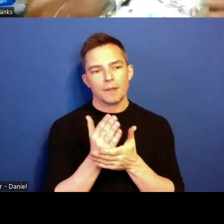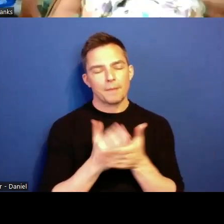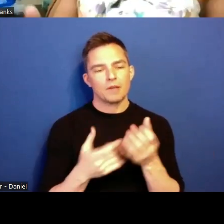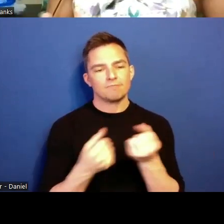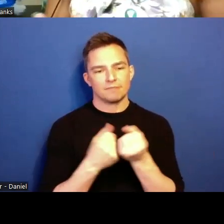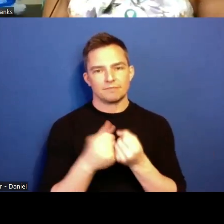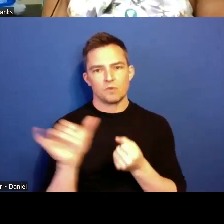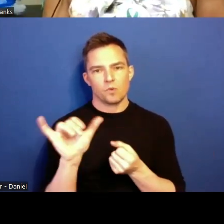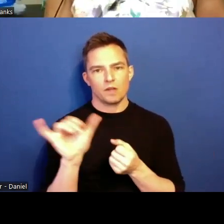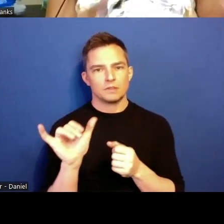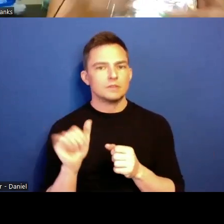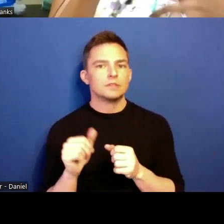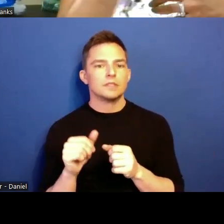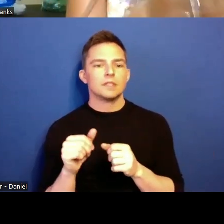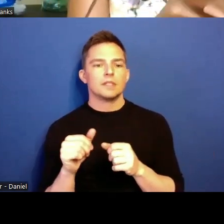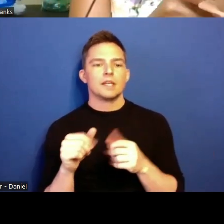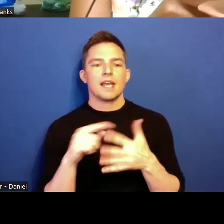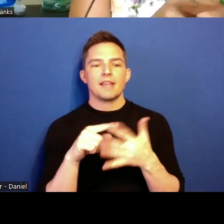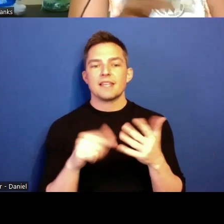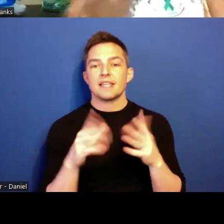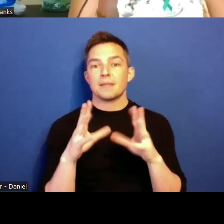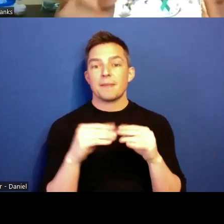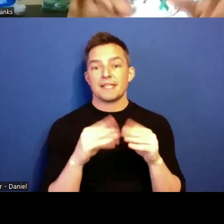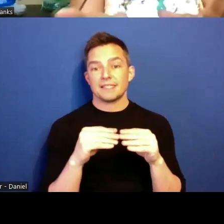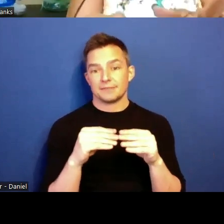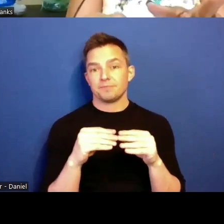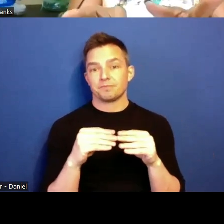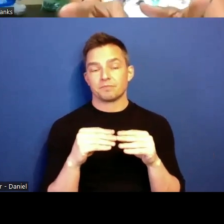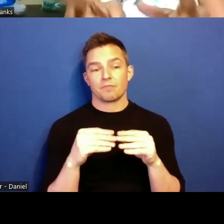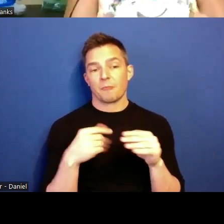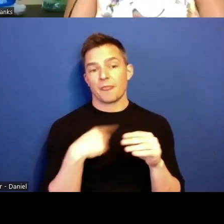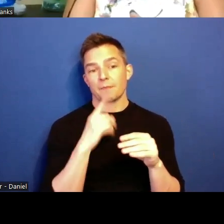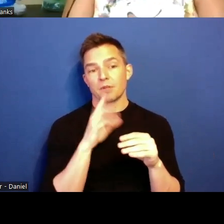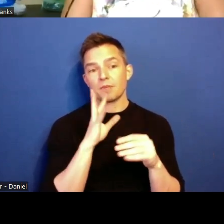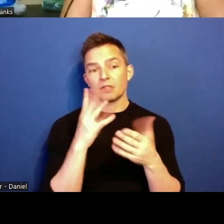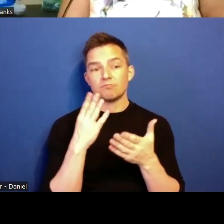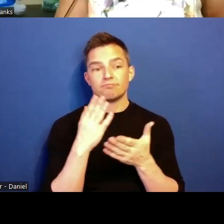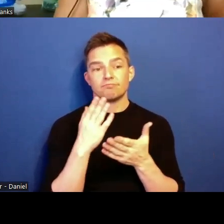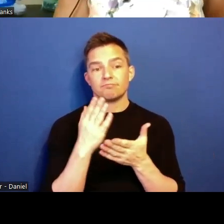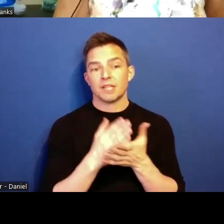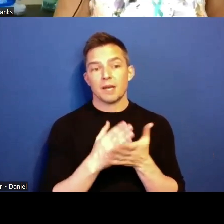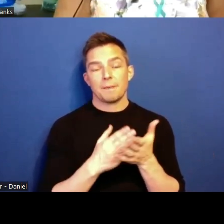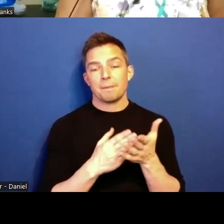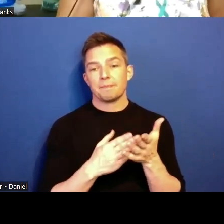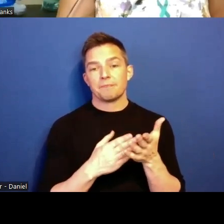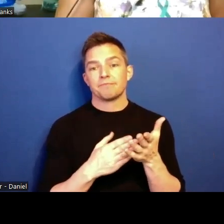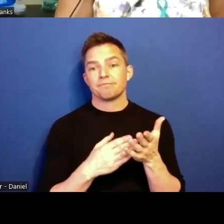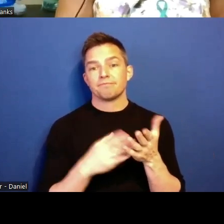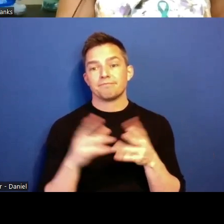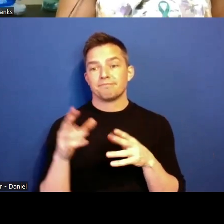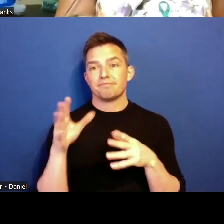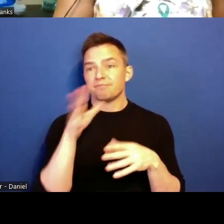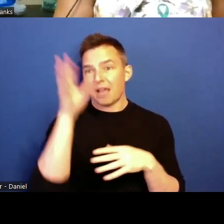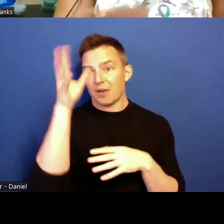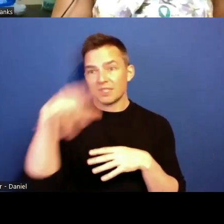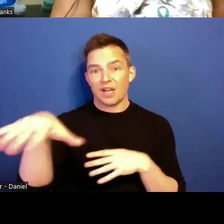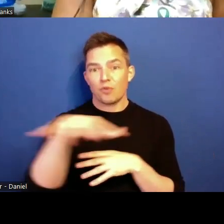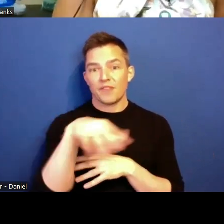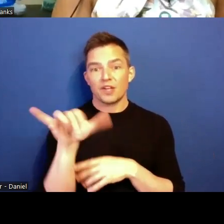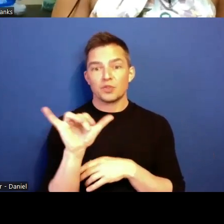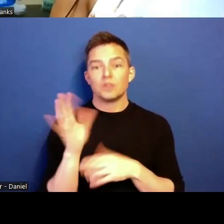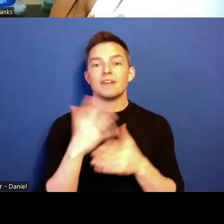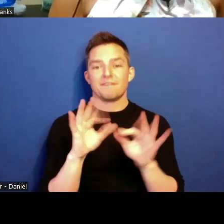while you're in these meetings, and I'm sure I'm talking to some parents out there right now, some family members,